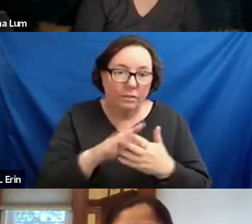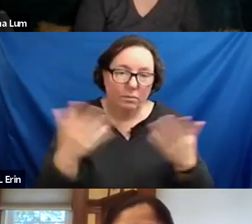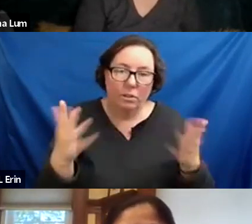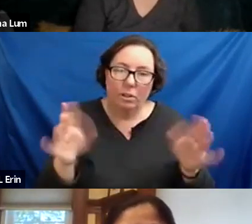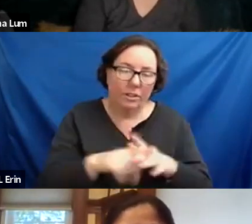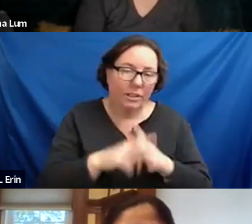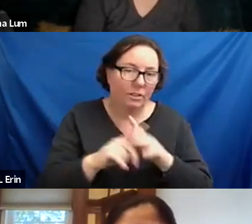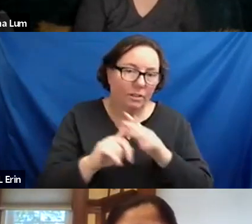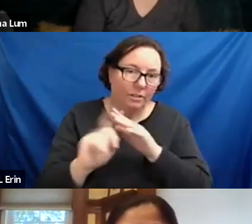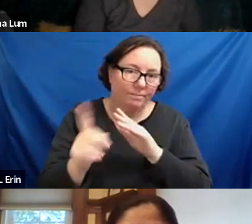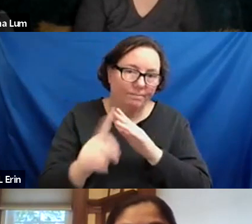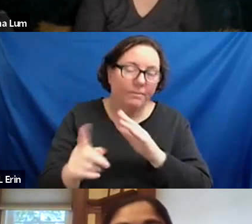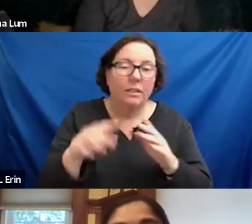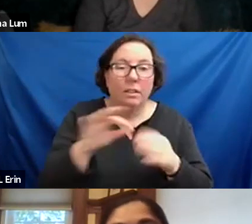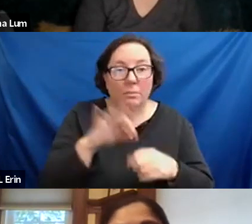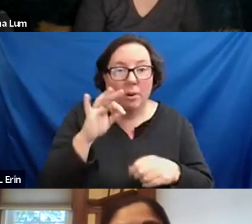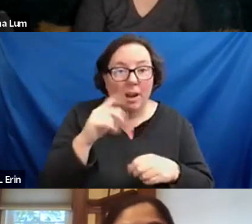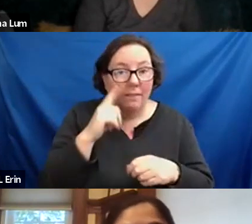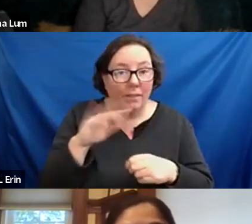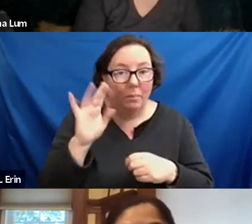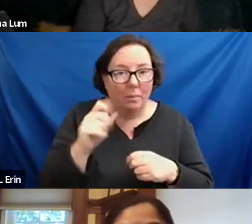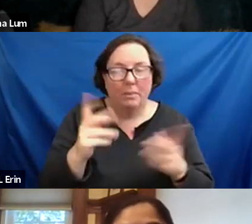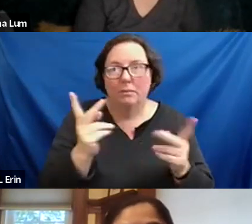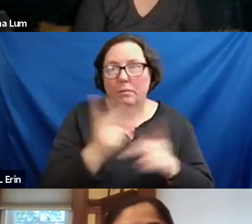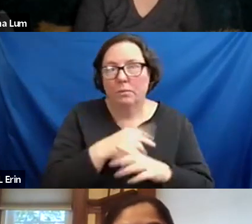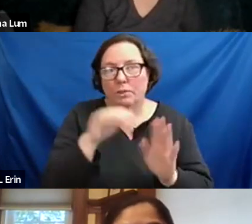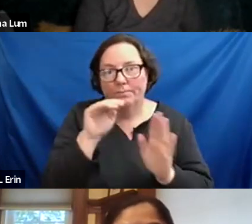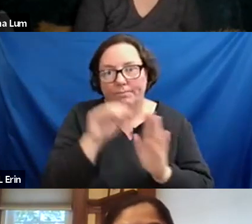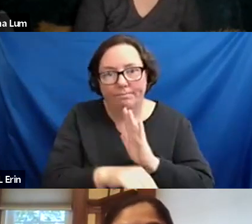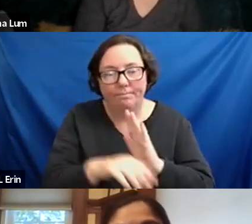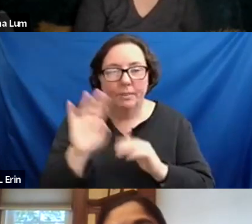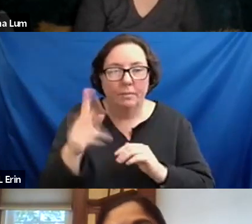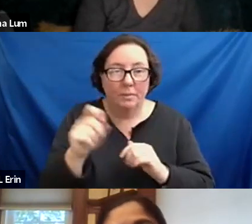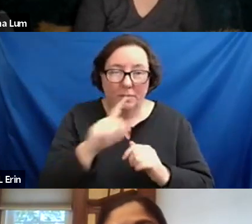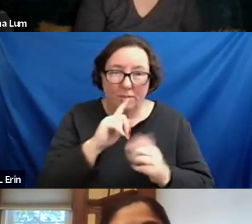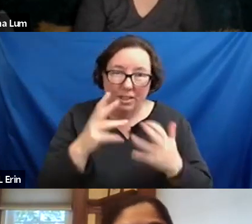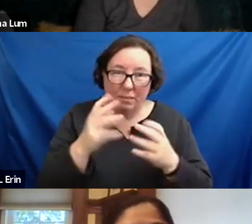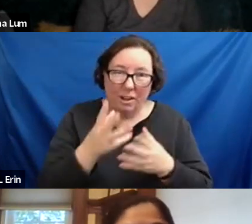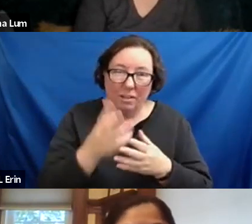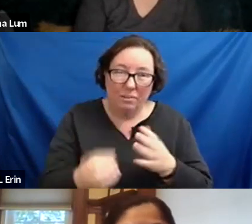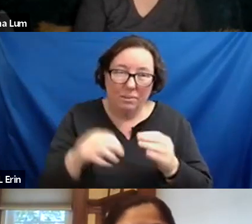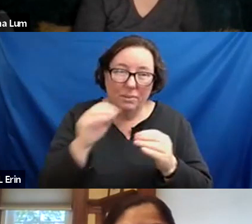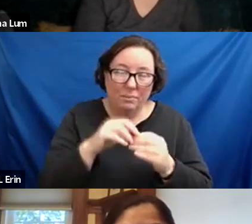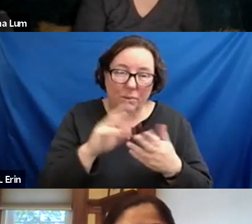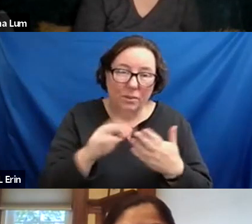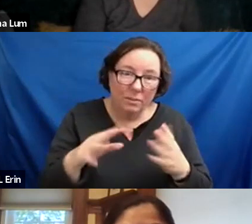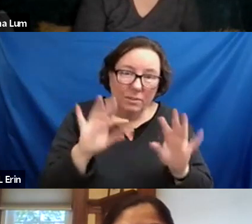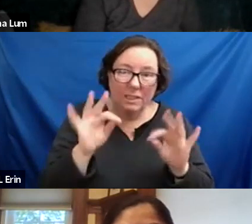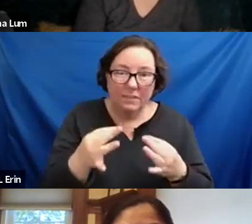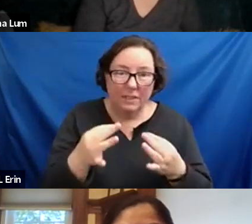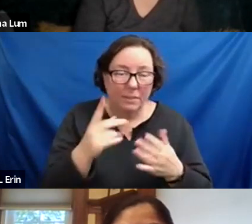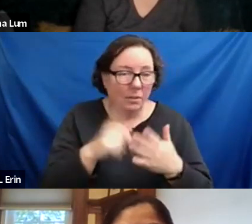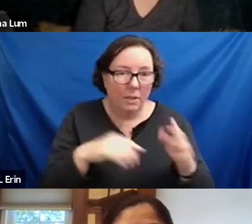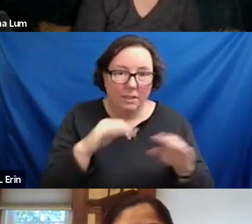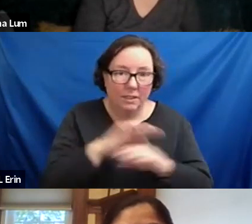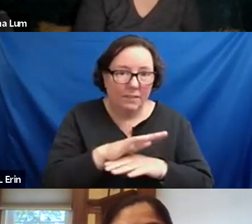started. Morale for BPS has sunken even further. Does BPS really want to lose more students and families? And what will the effects